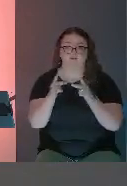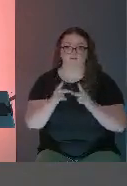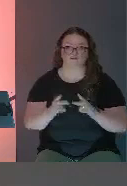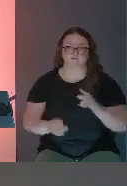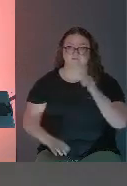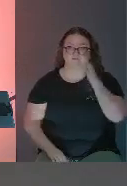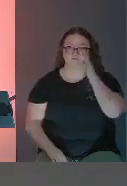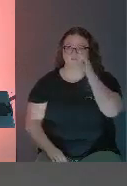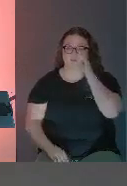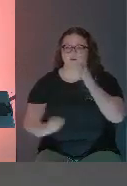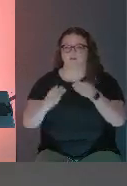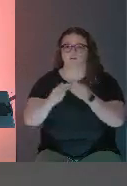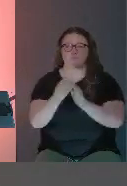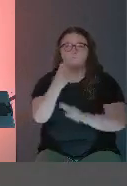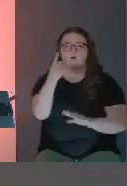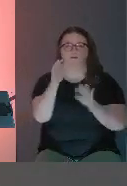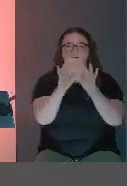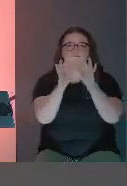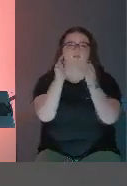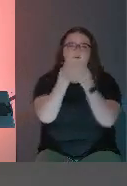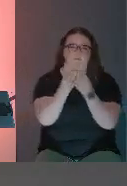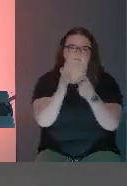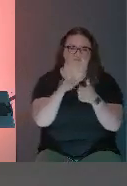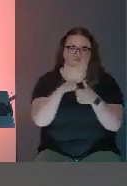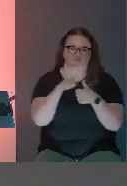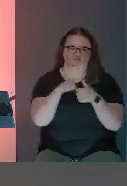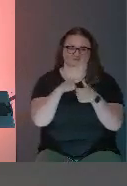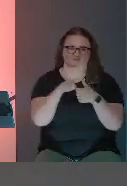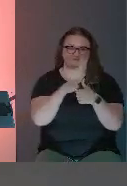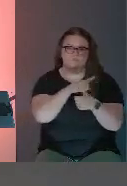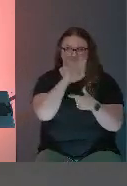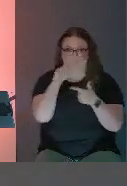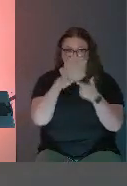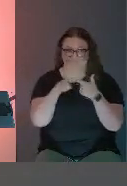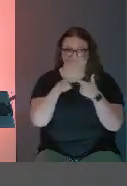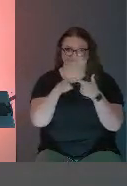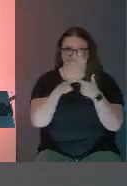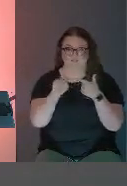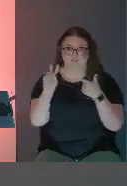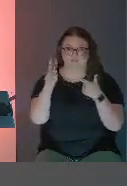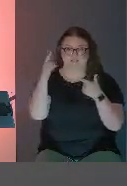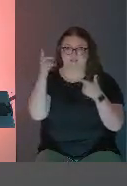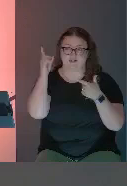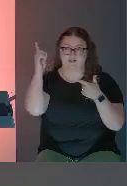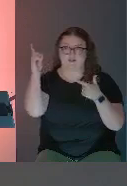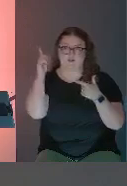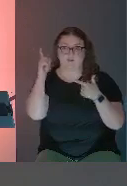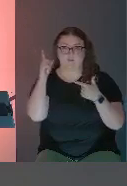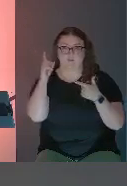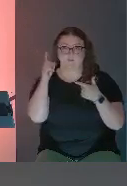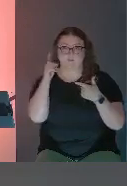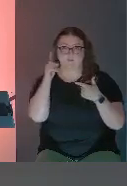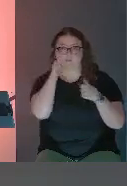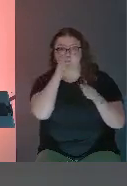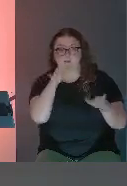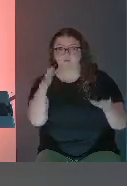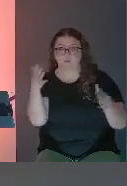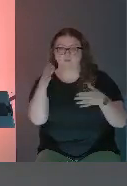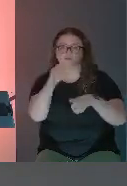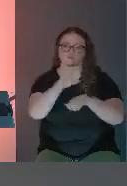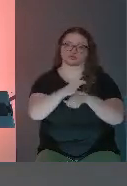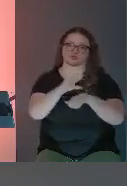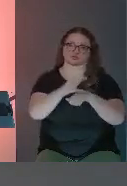family. That is the foundation. And the second thing that he ordained, that he set in order, was the